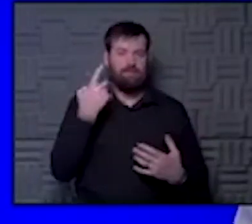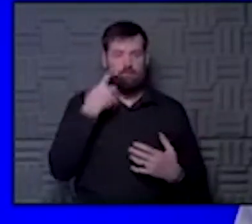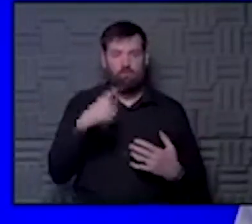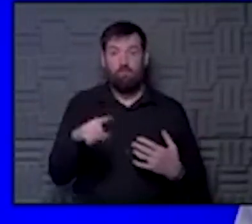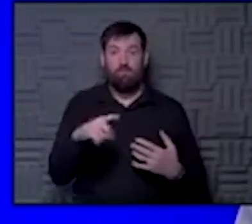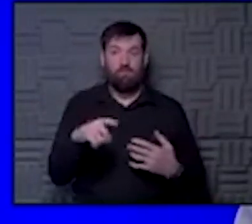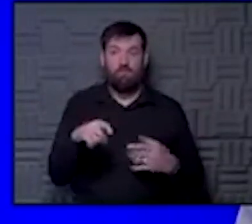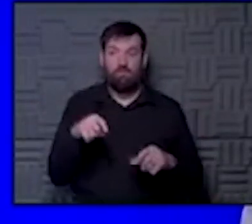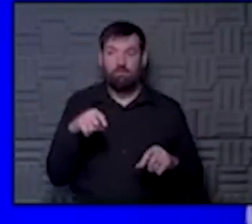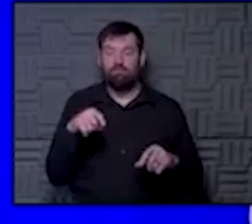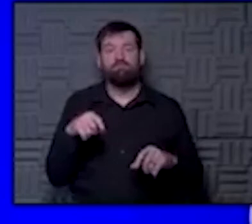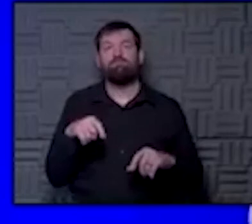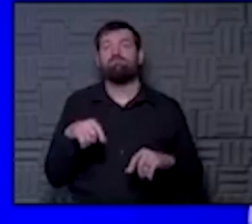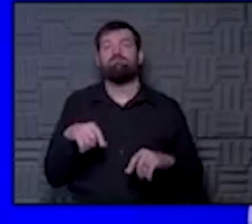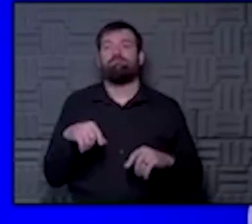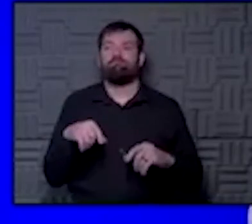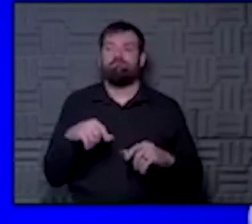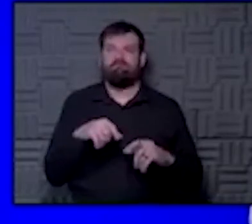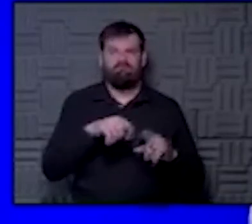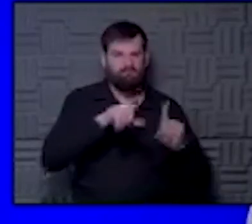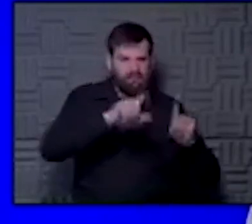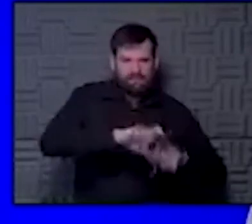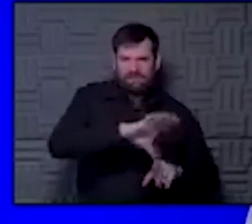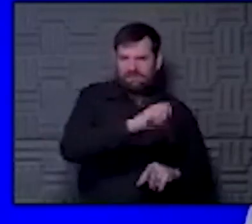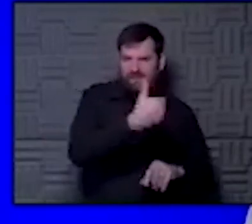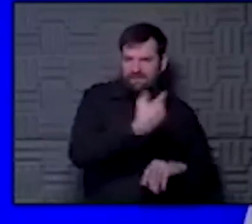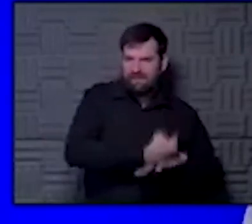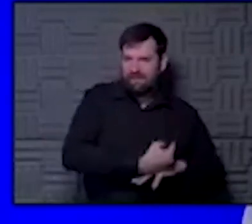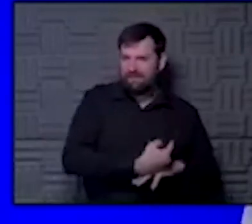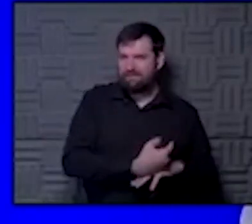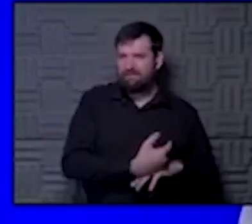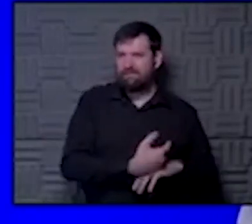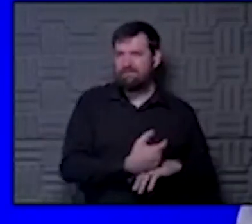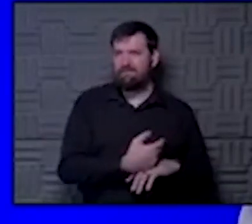of the tests for testing at 10 days, I believe it was like